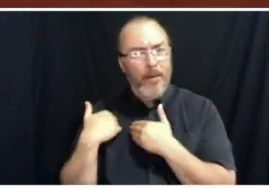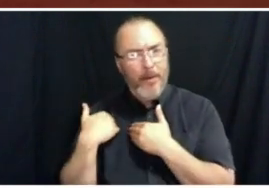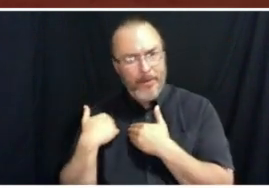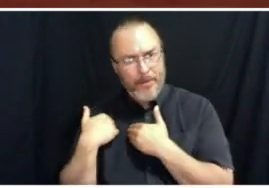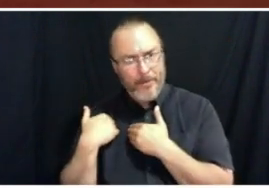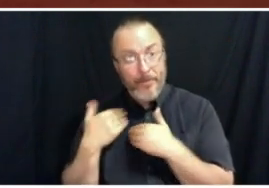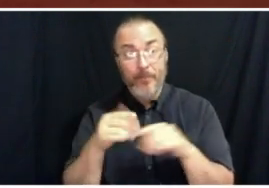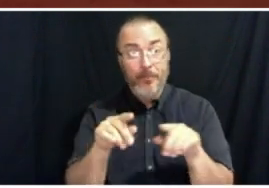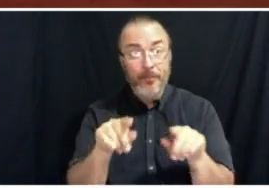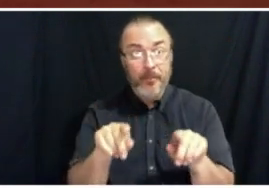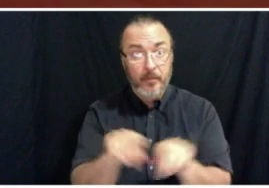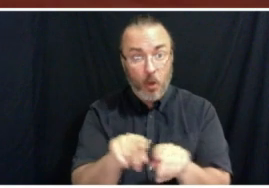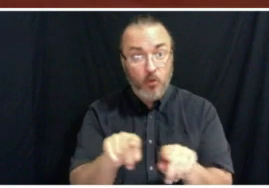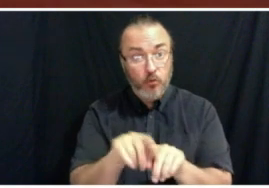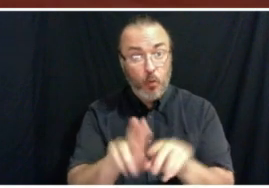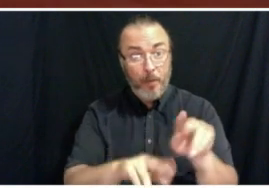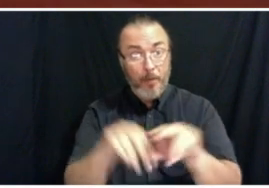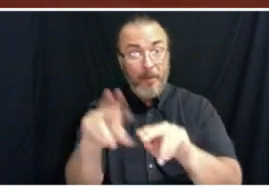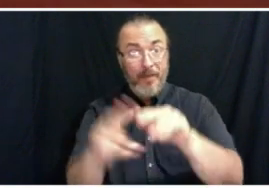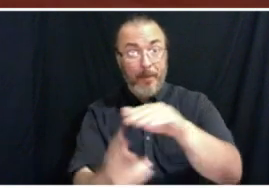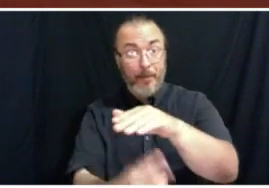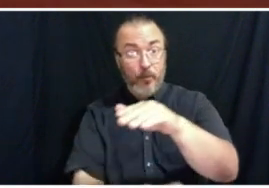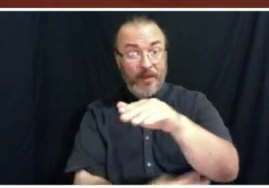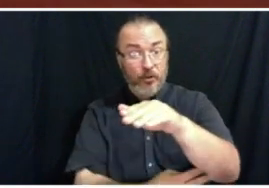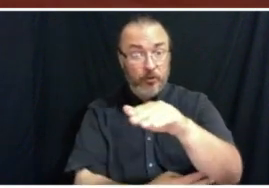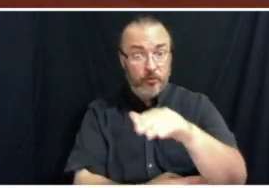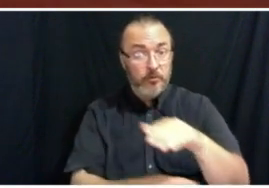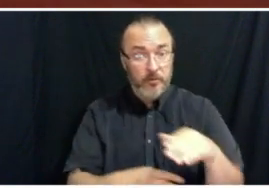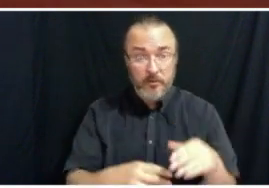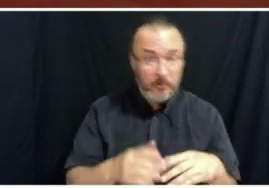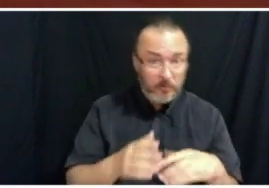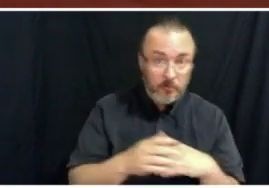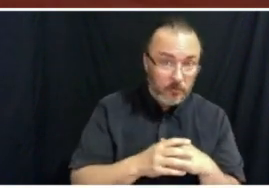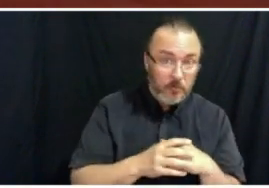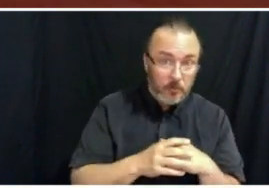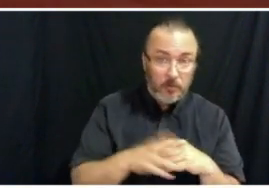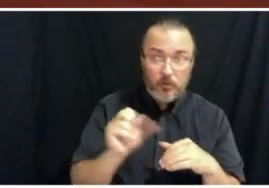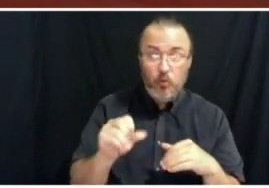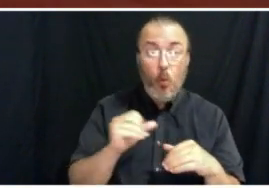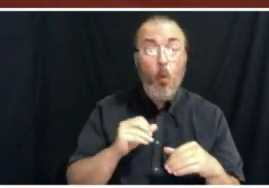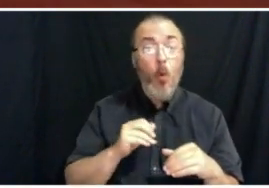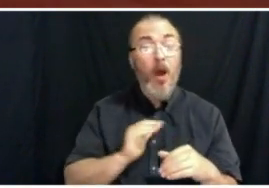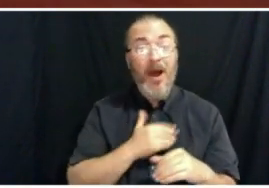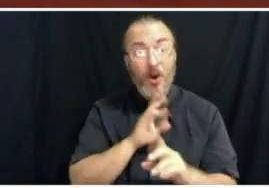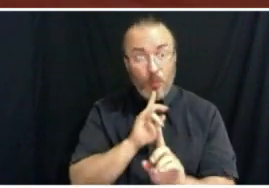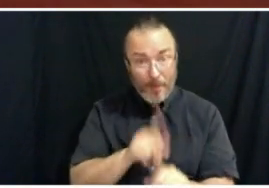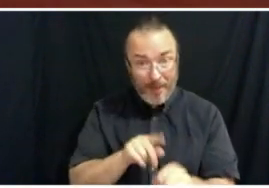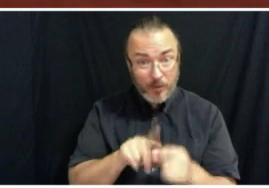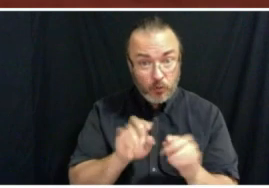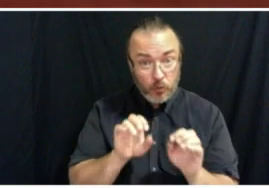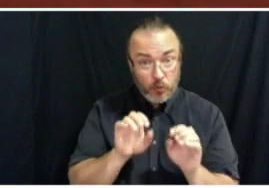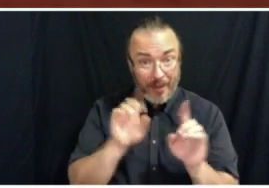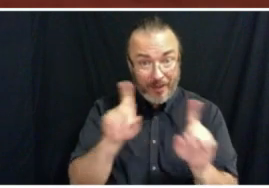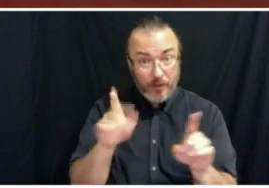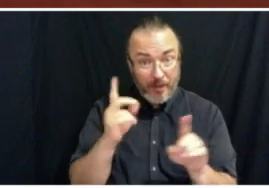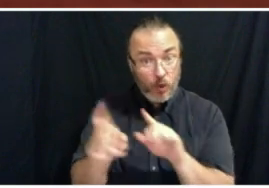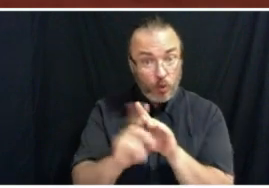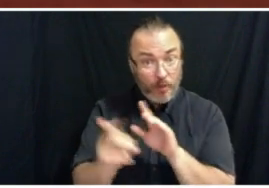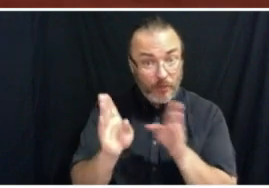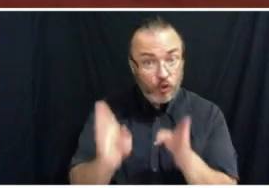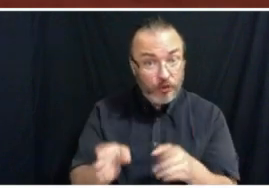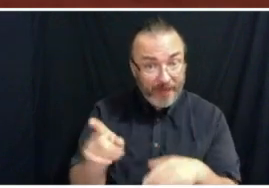build bridges and not walls. So our response to education for refugee children, for instance,